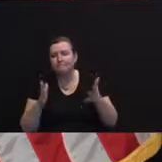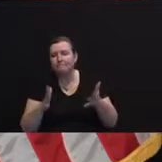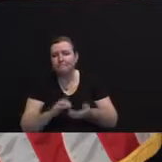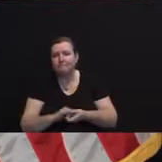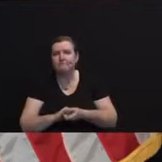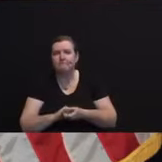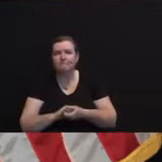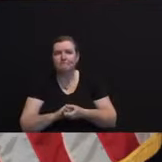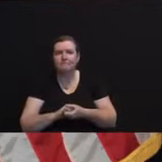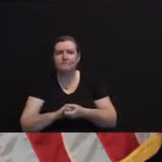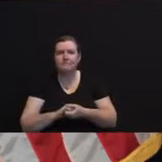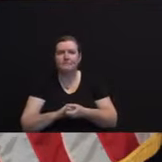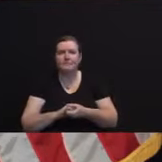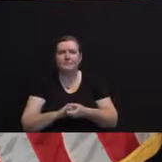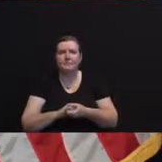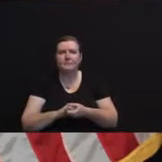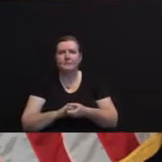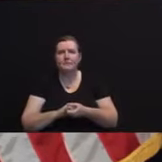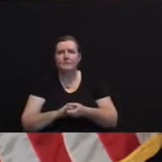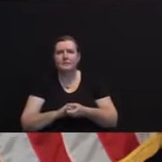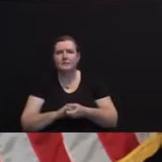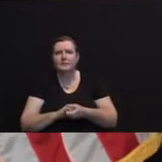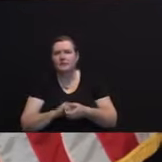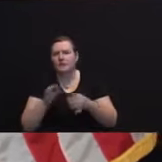decisions for those calls.